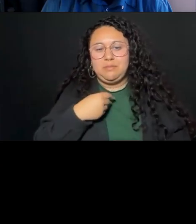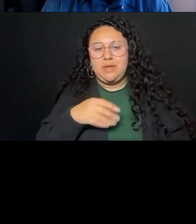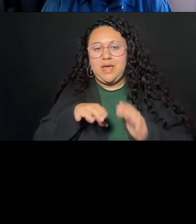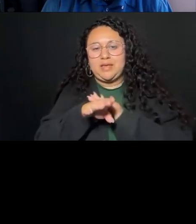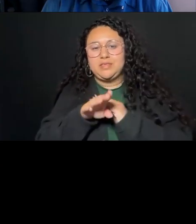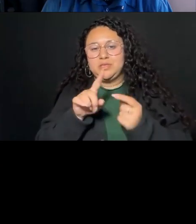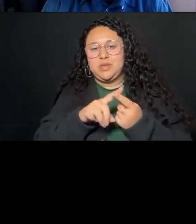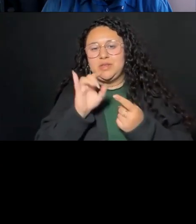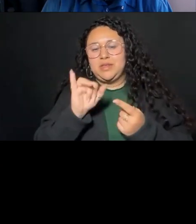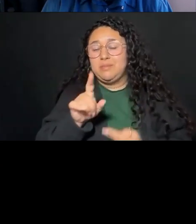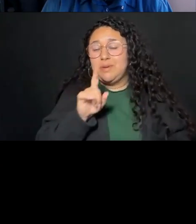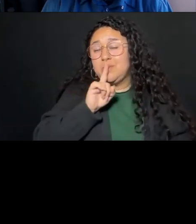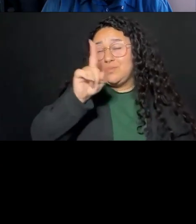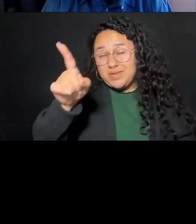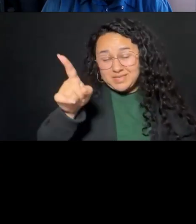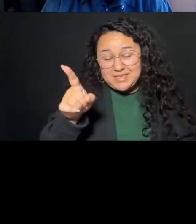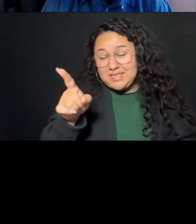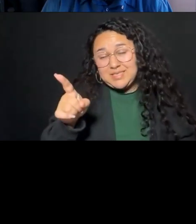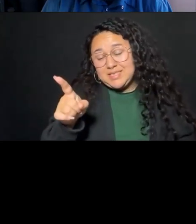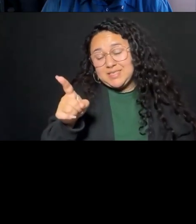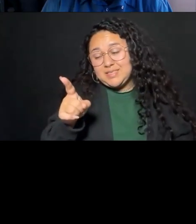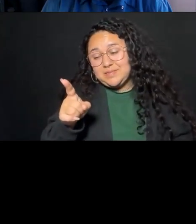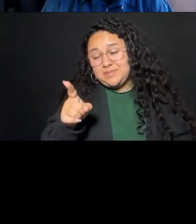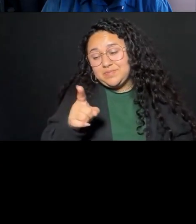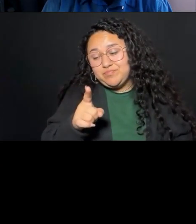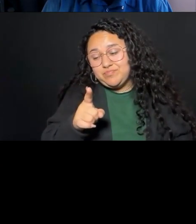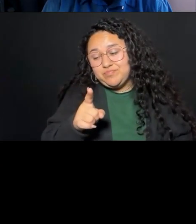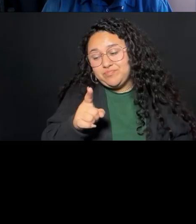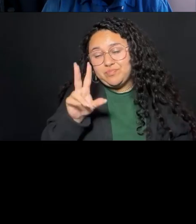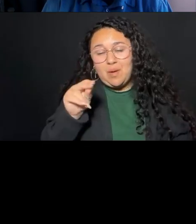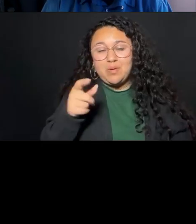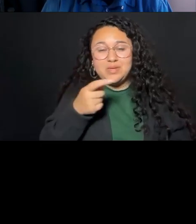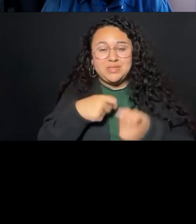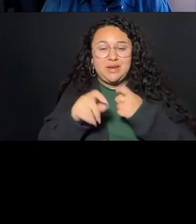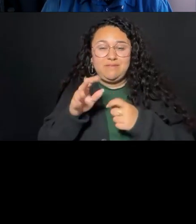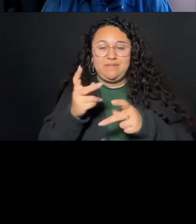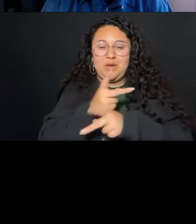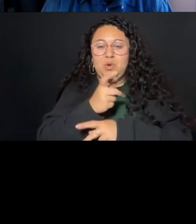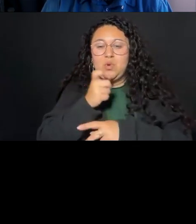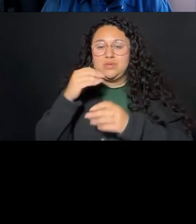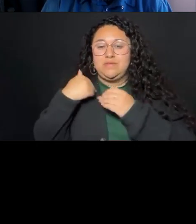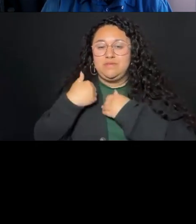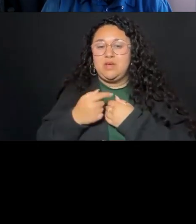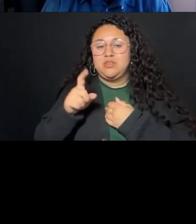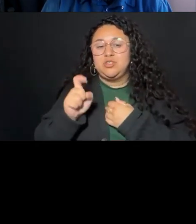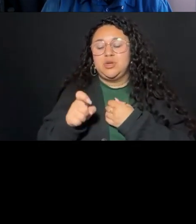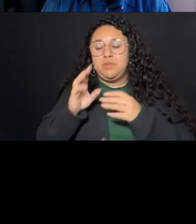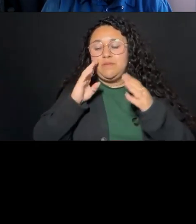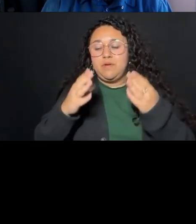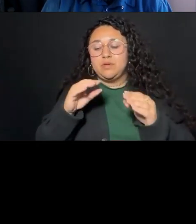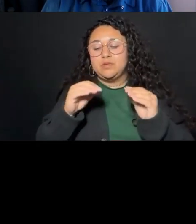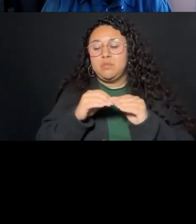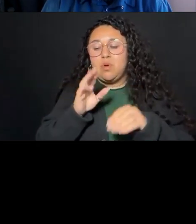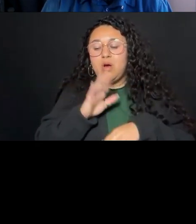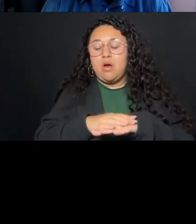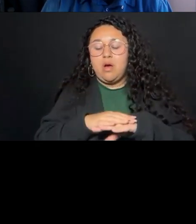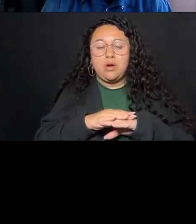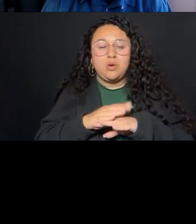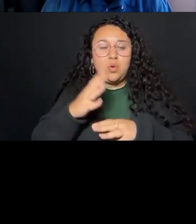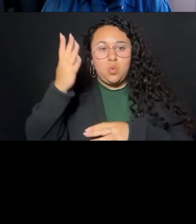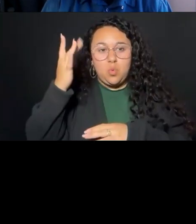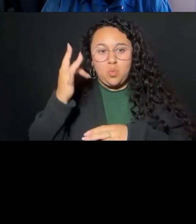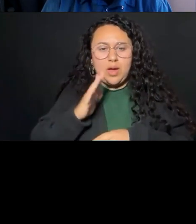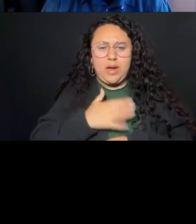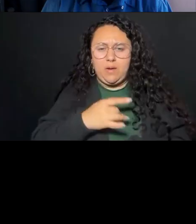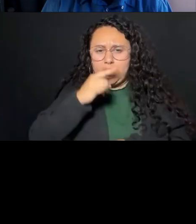that. When like really like instead of figuring out whose fault it was, it should have been focused more so on like why is our